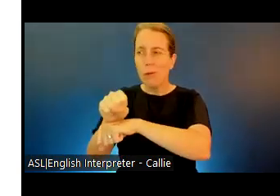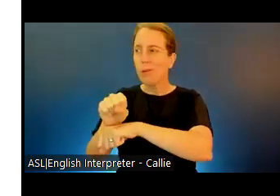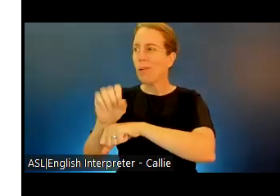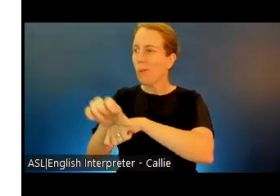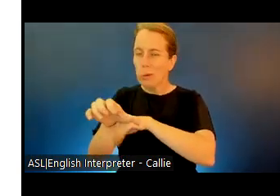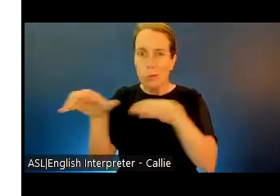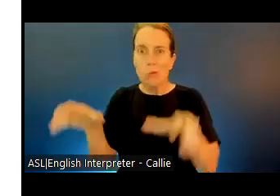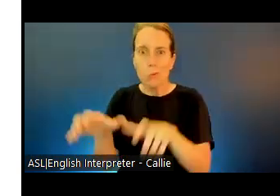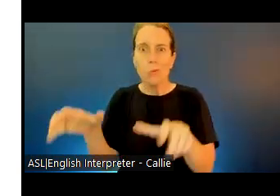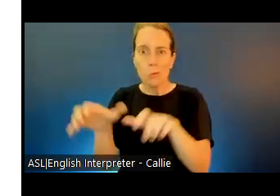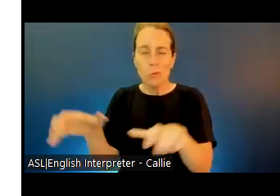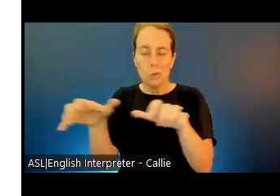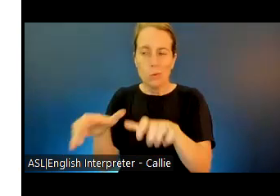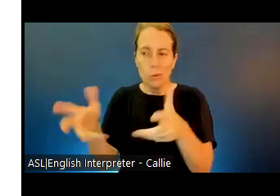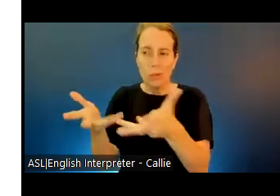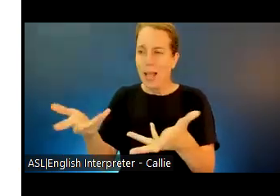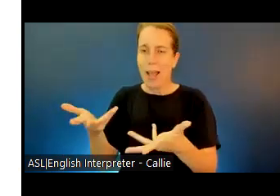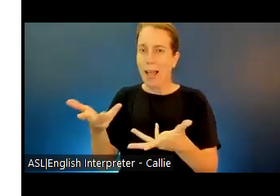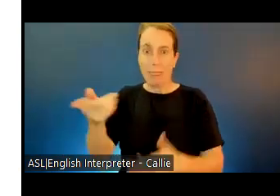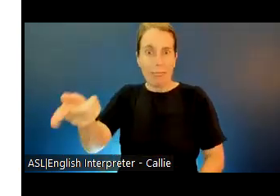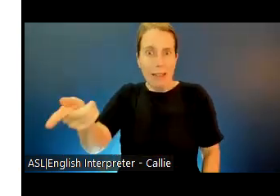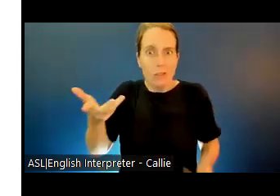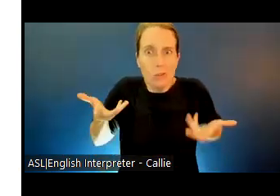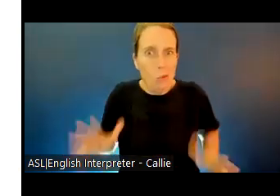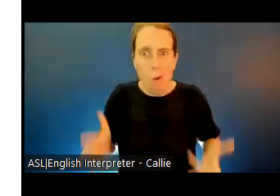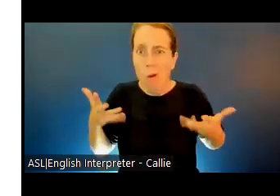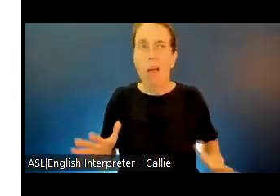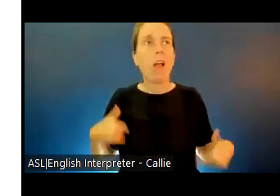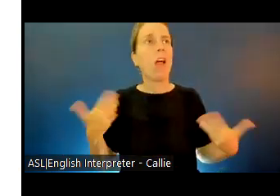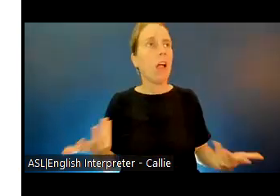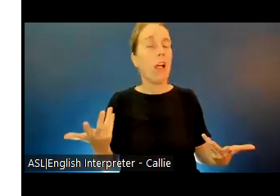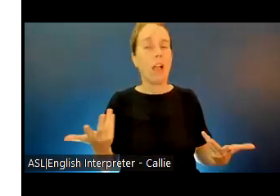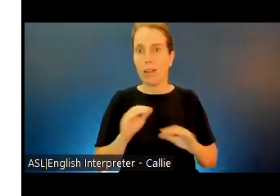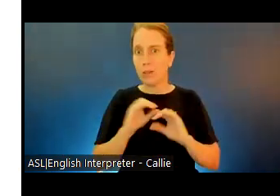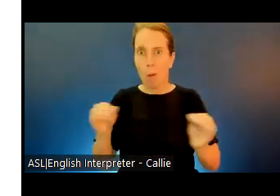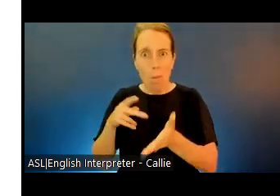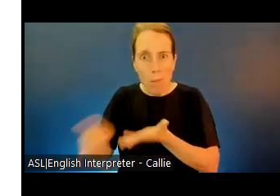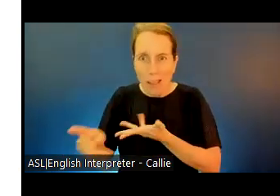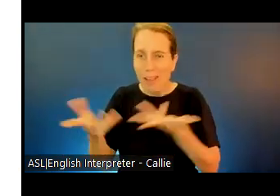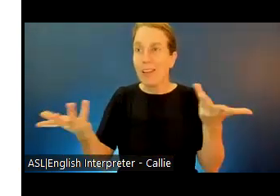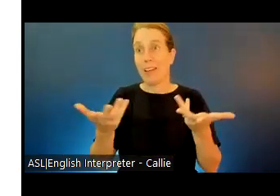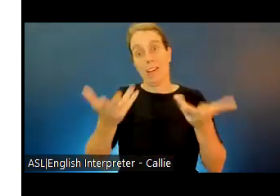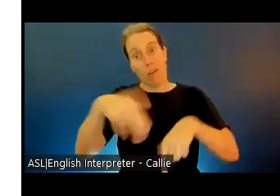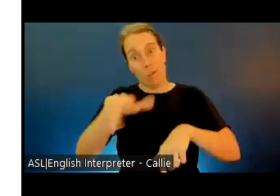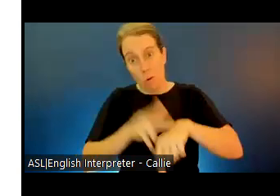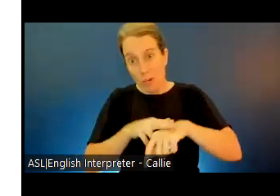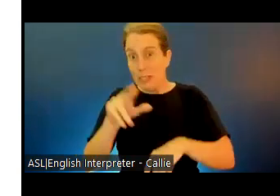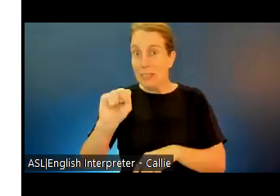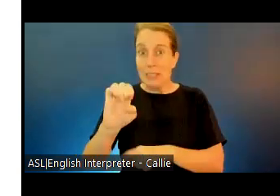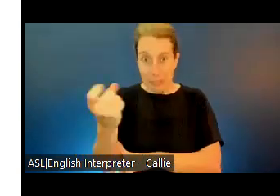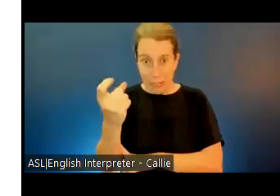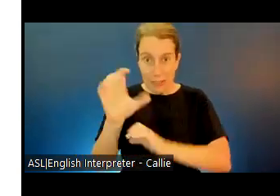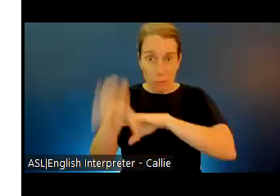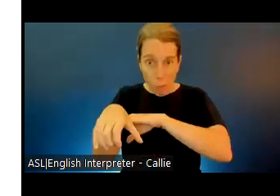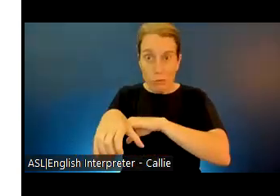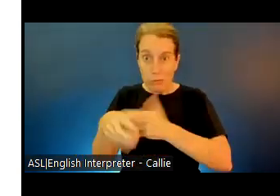in work or any activity that is against their wishes. On the more serious side, of course, that includes sex trafficking.